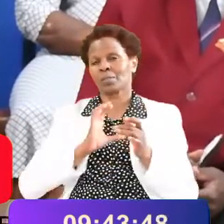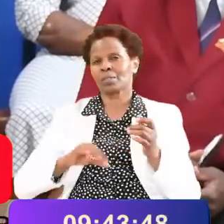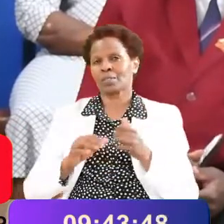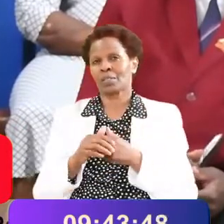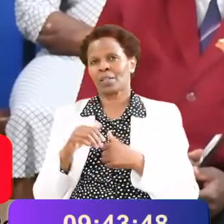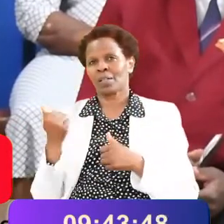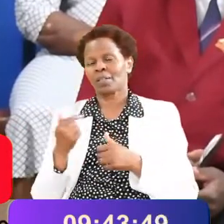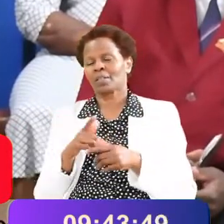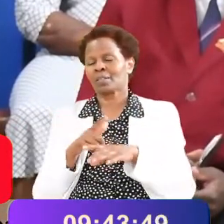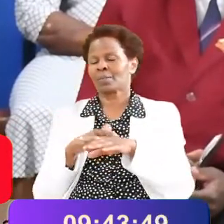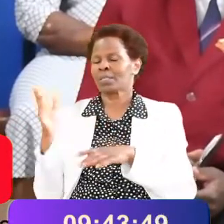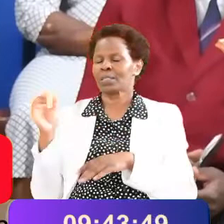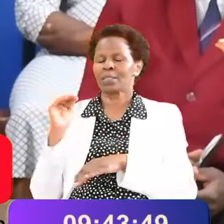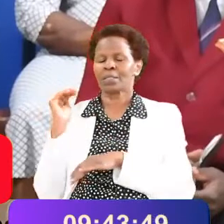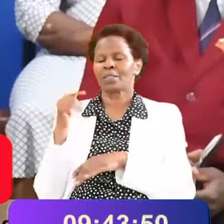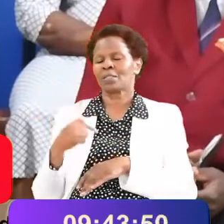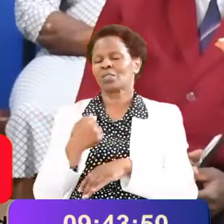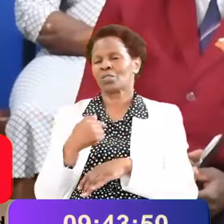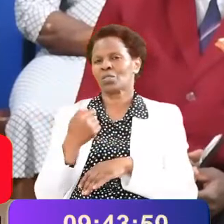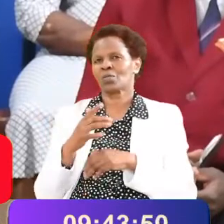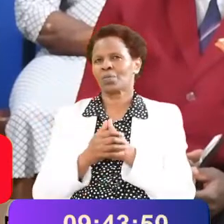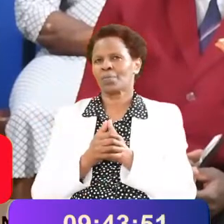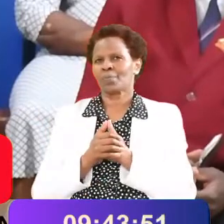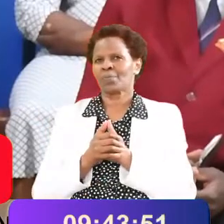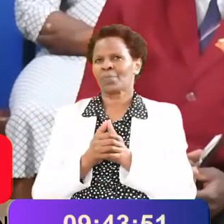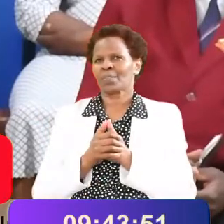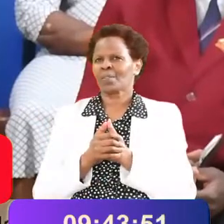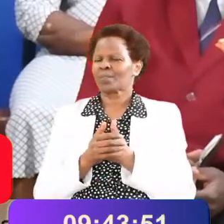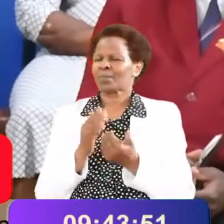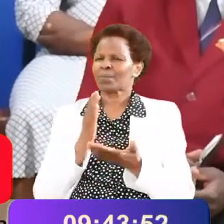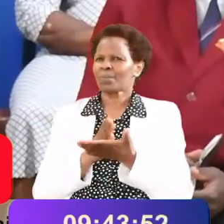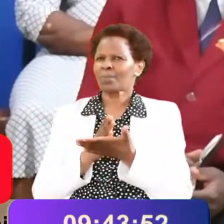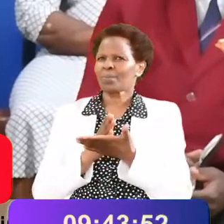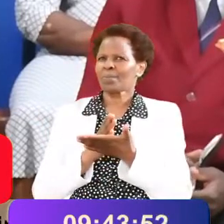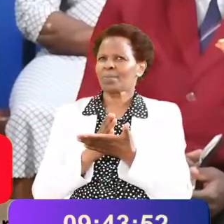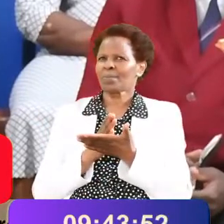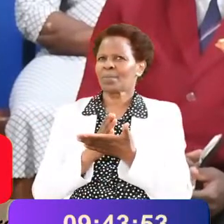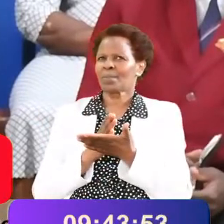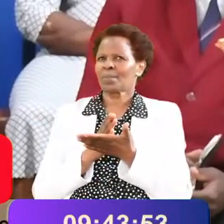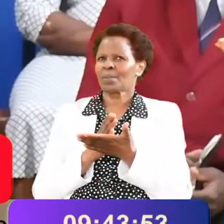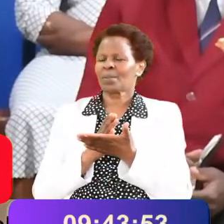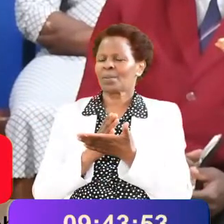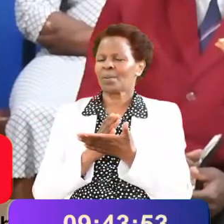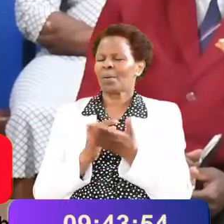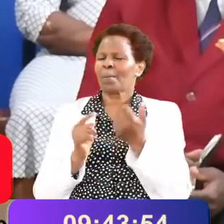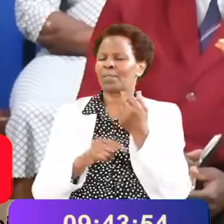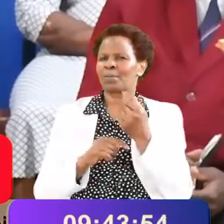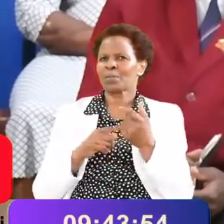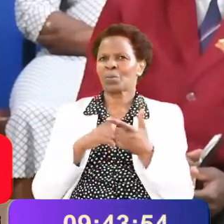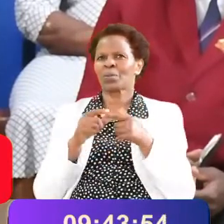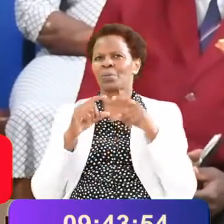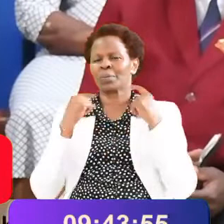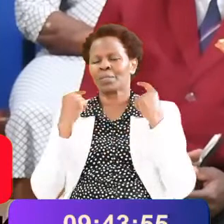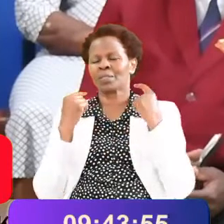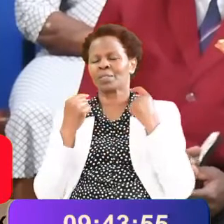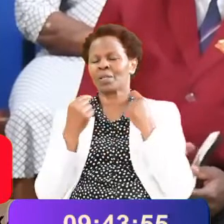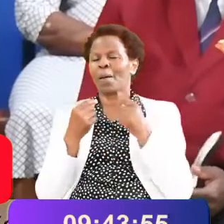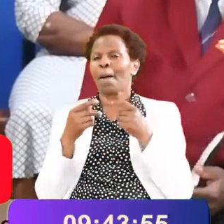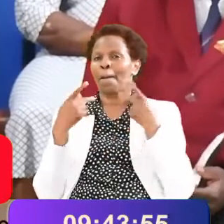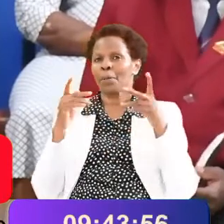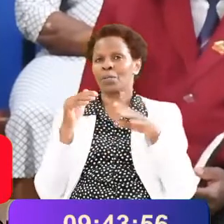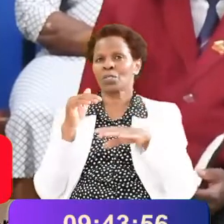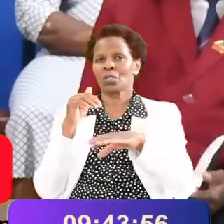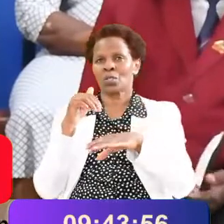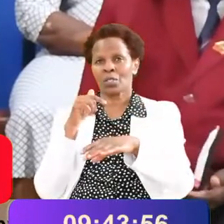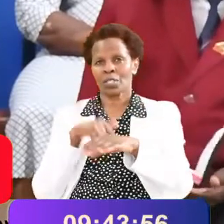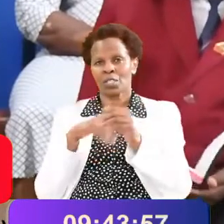ask myself, can we have imputed peace? You know, such that the minister will pronounce peace on you and you have